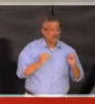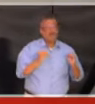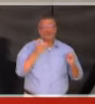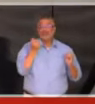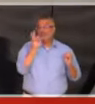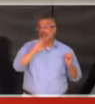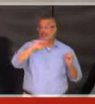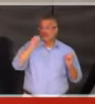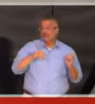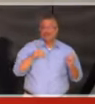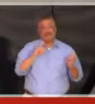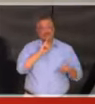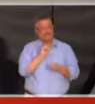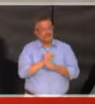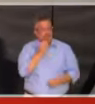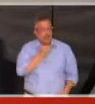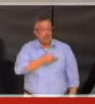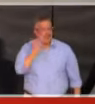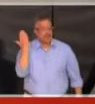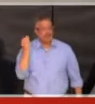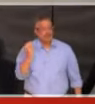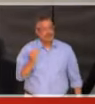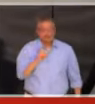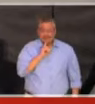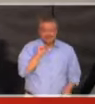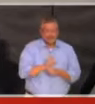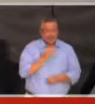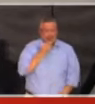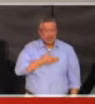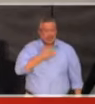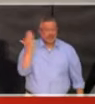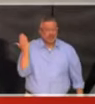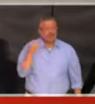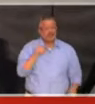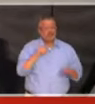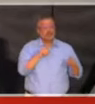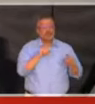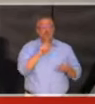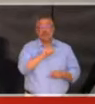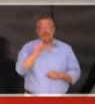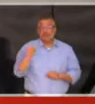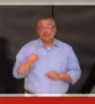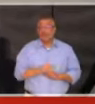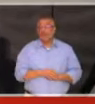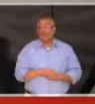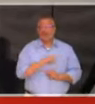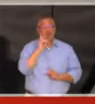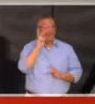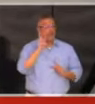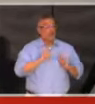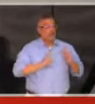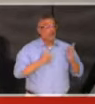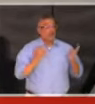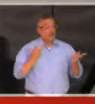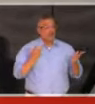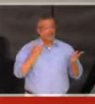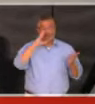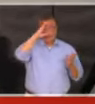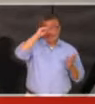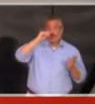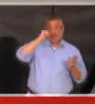experience homelessness, outright homelessness during 2020? People, men